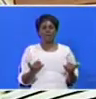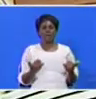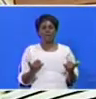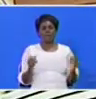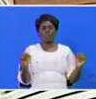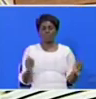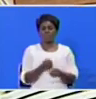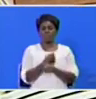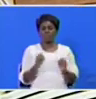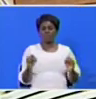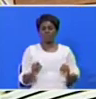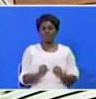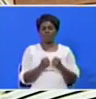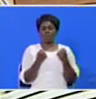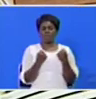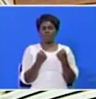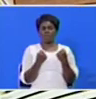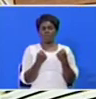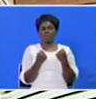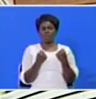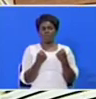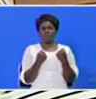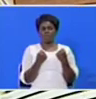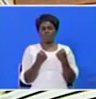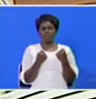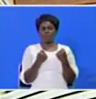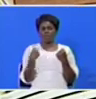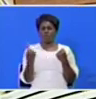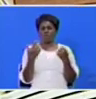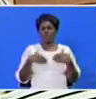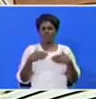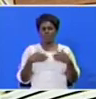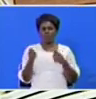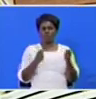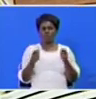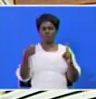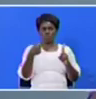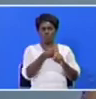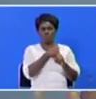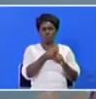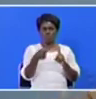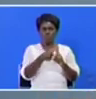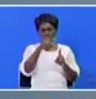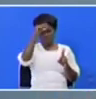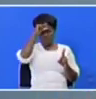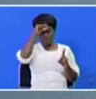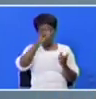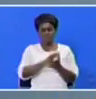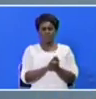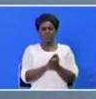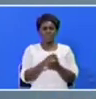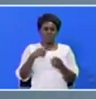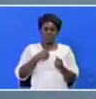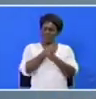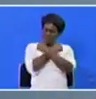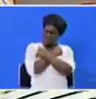cannot happen. And by the way, nobody has a monopoly of violence. The only people who have a monopoly of violence is the state. Otiende. What I love about